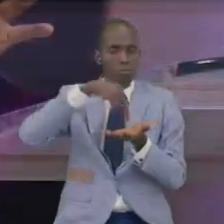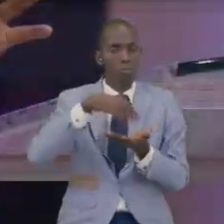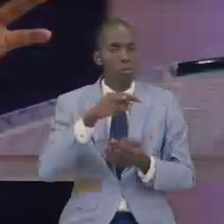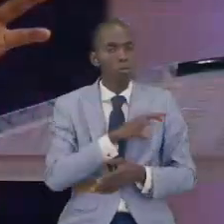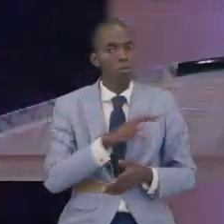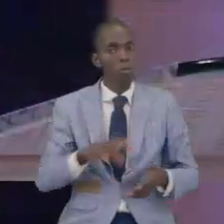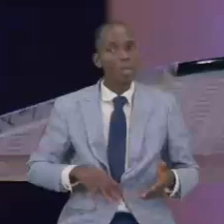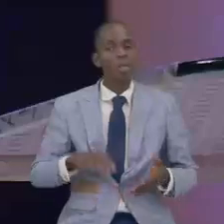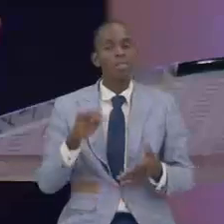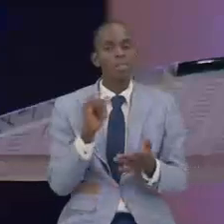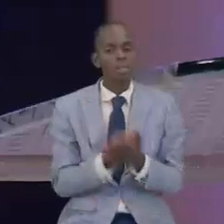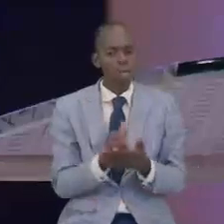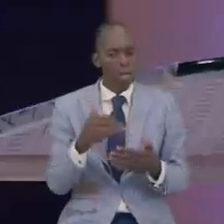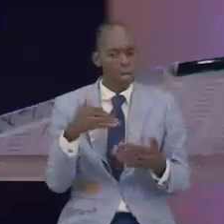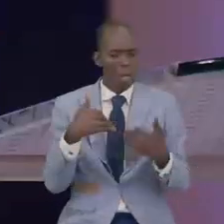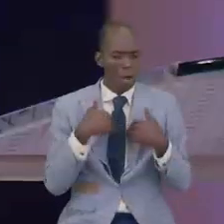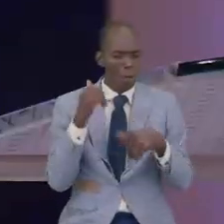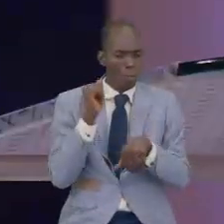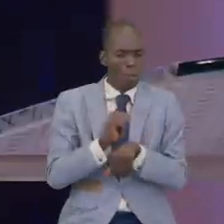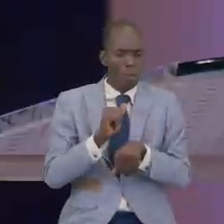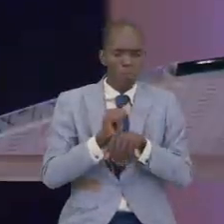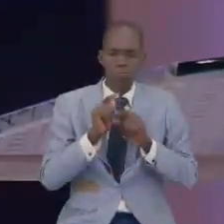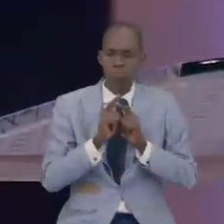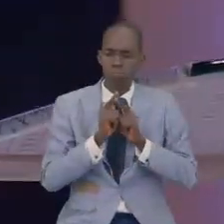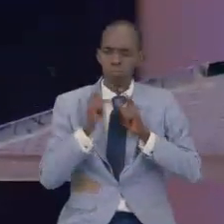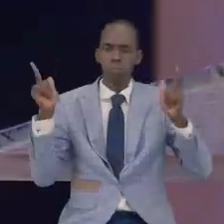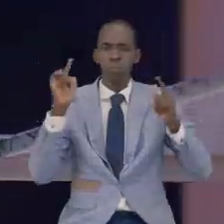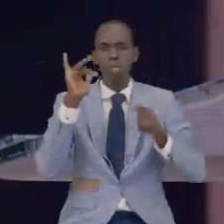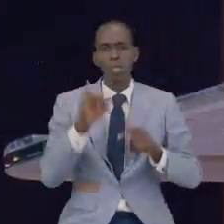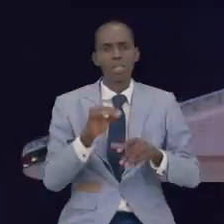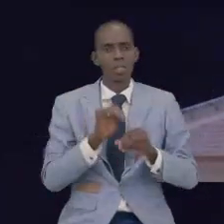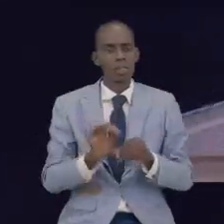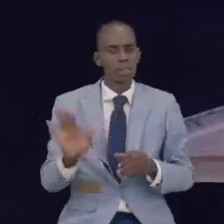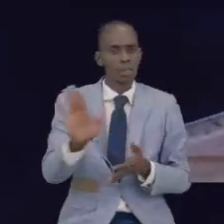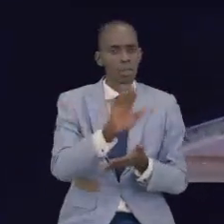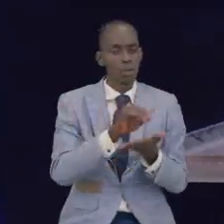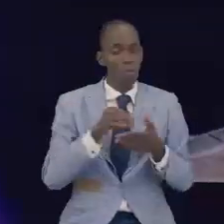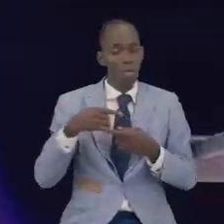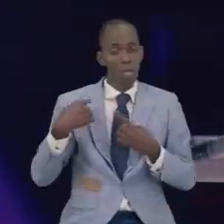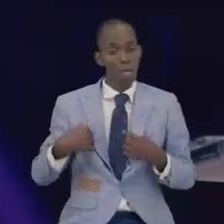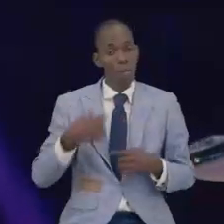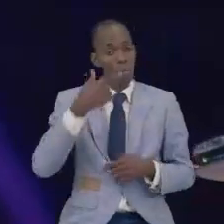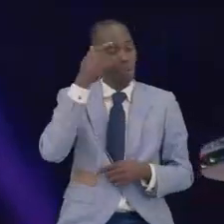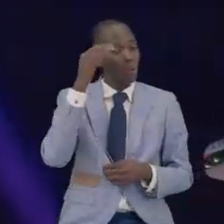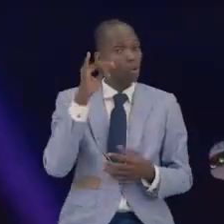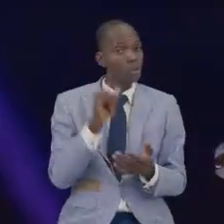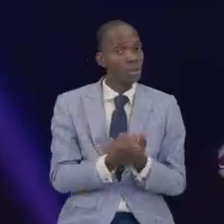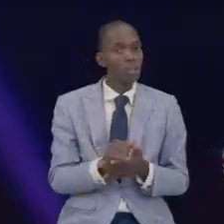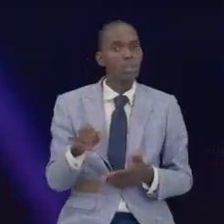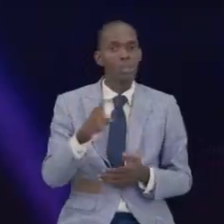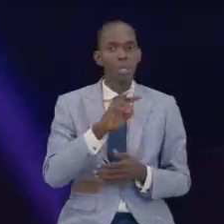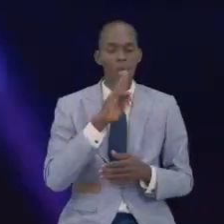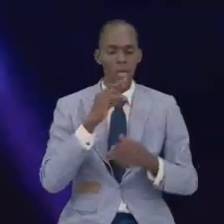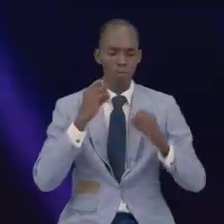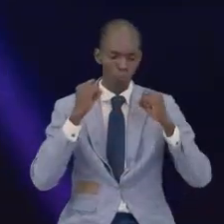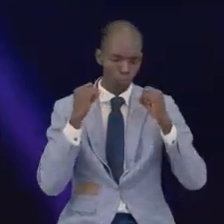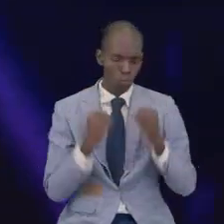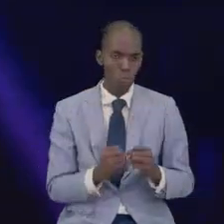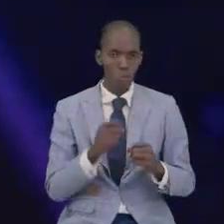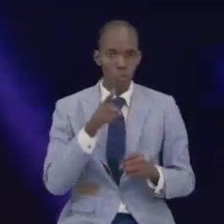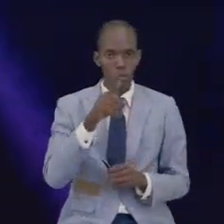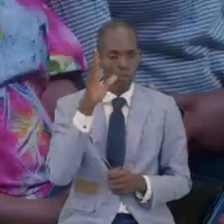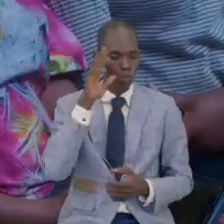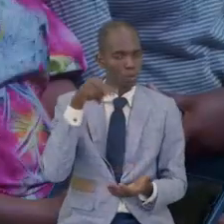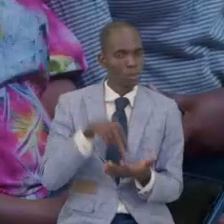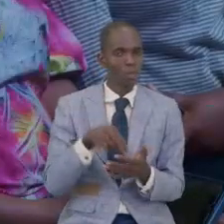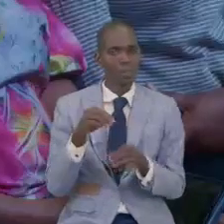worked mightily in their heart. And because of that, now they were able to stand. You will